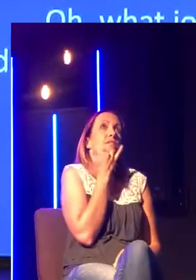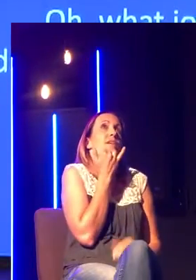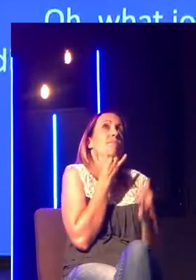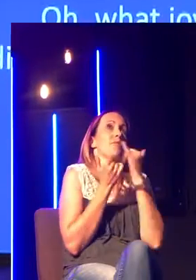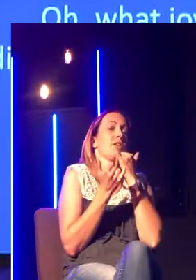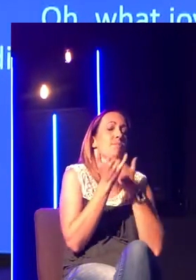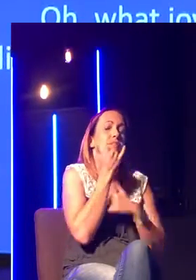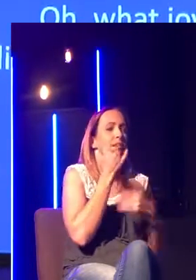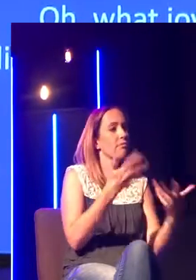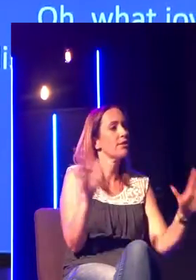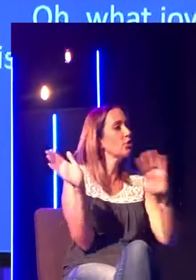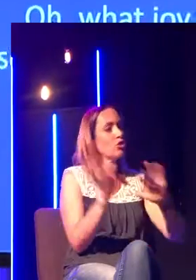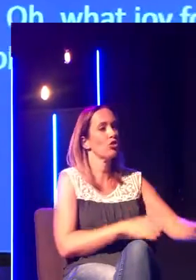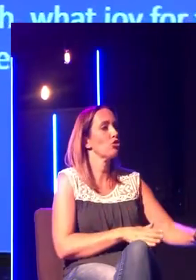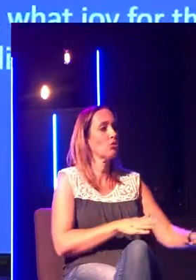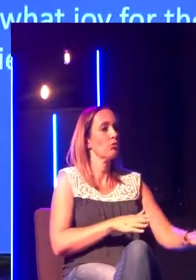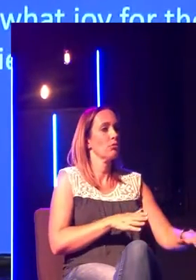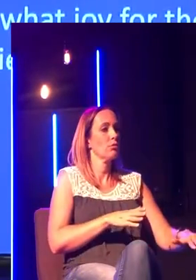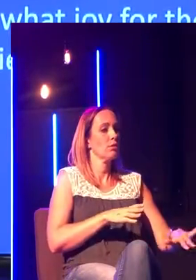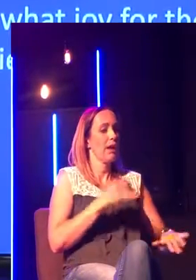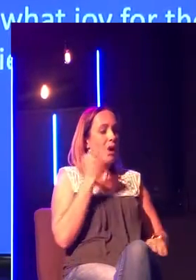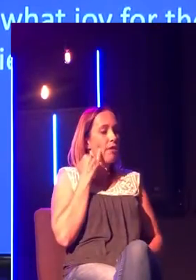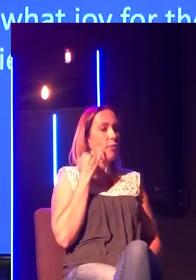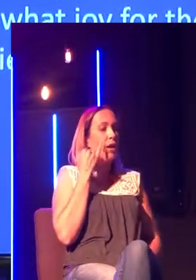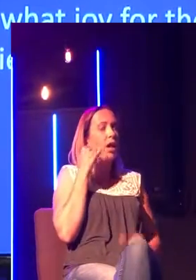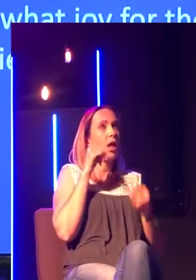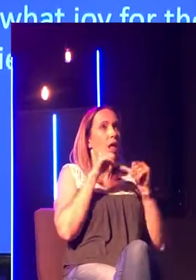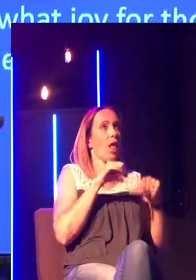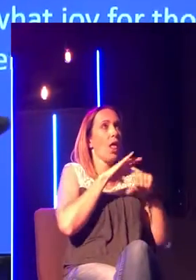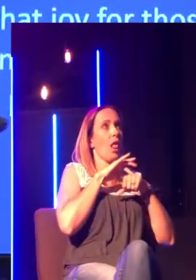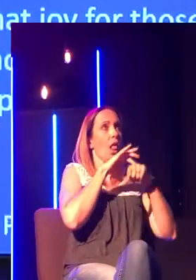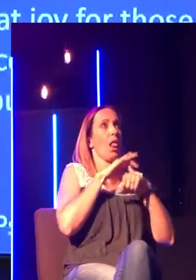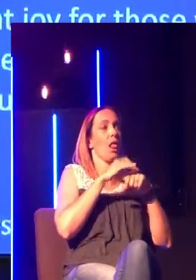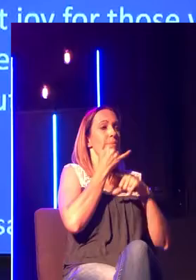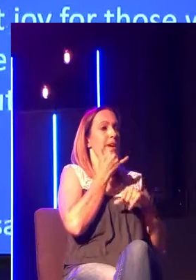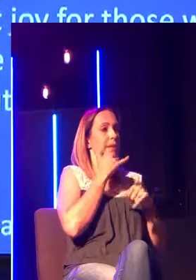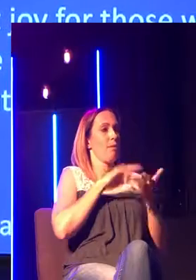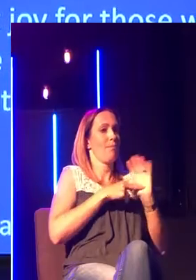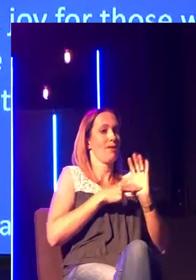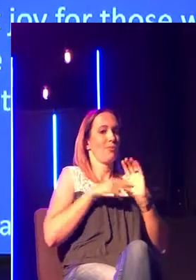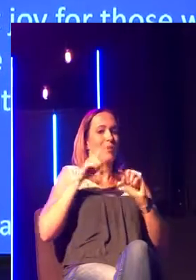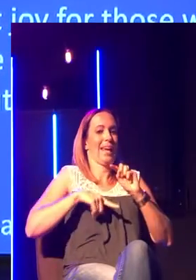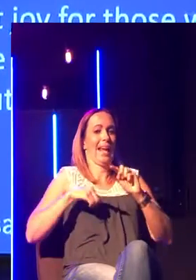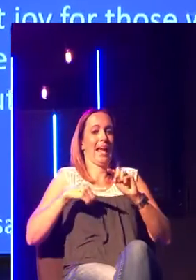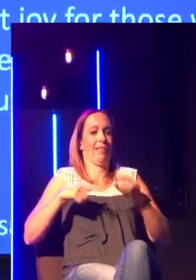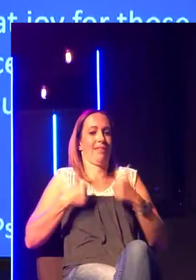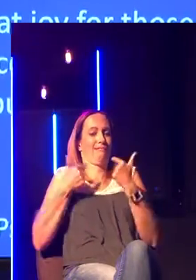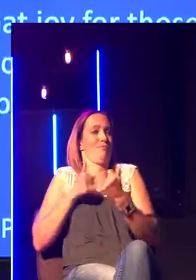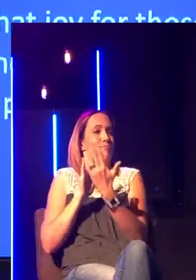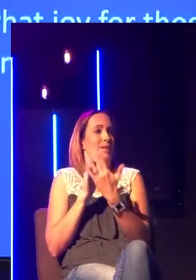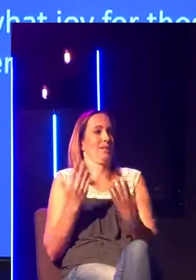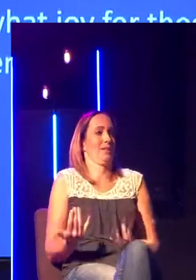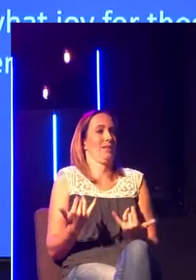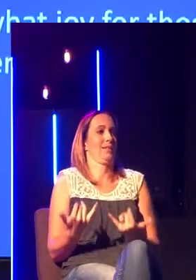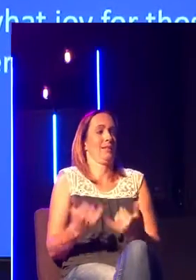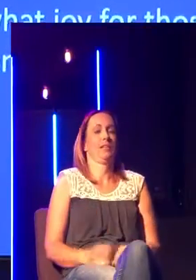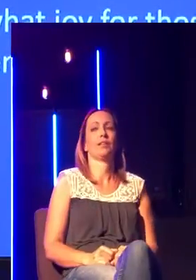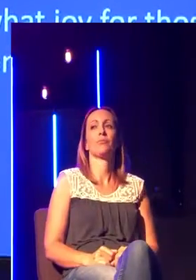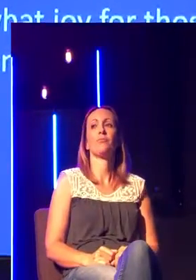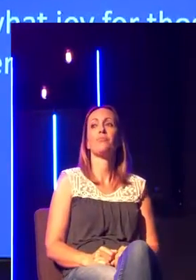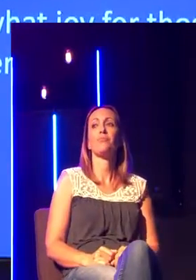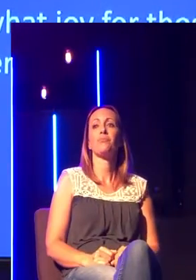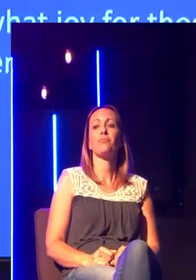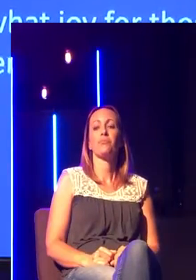if we're doing that, all we're doing is suffocating our present because of our past. Guilt forces us to experience that